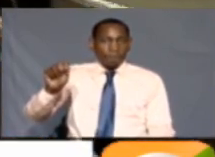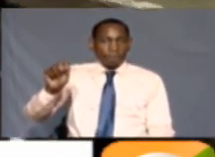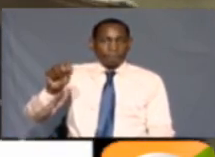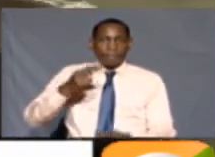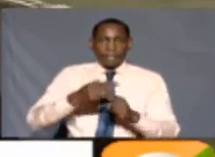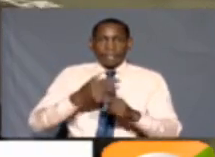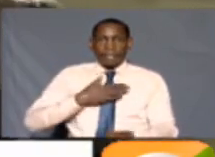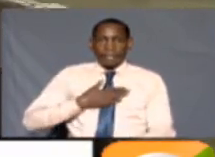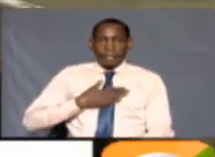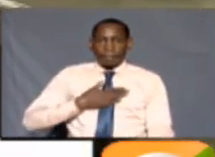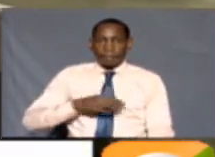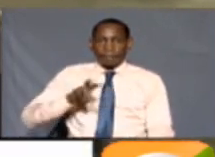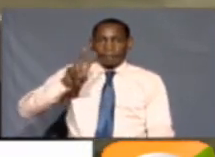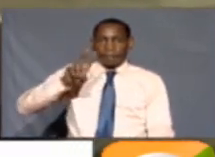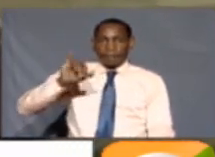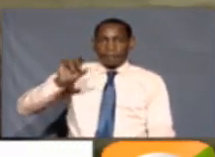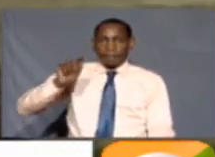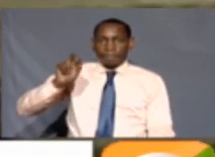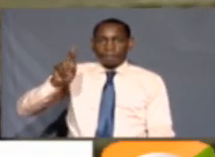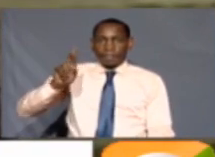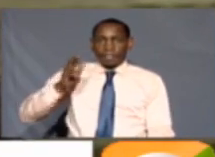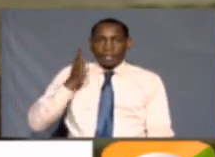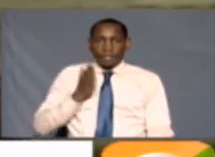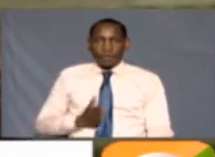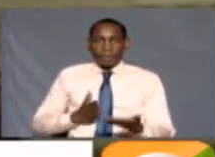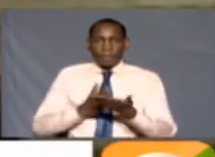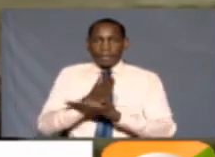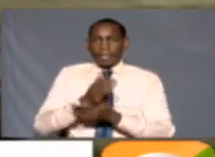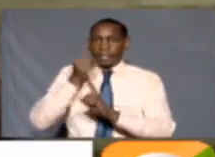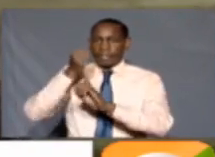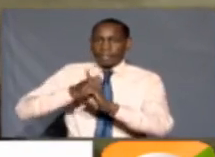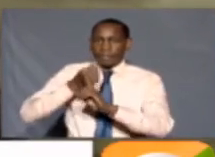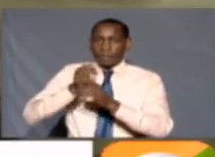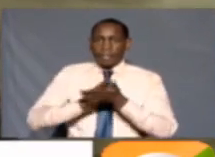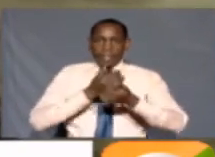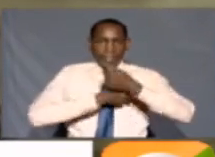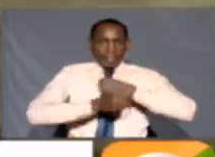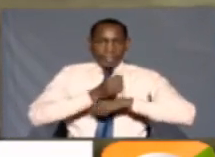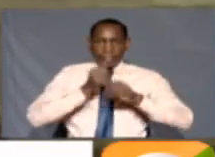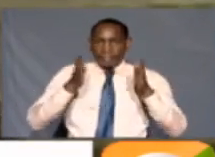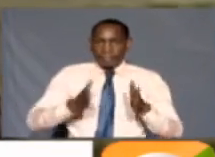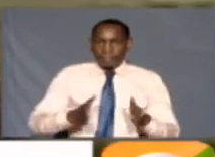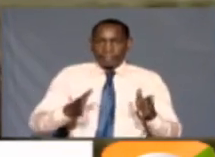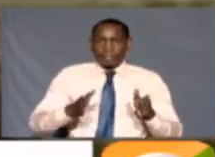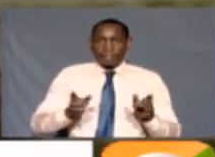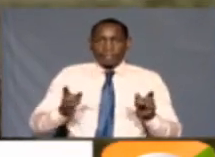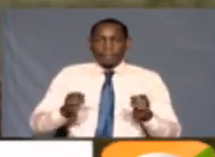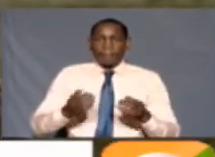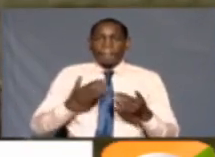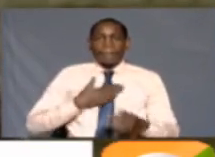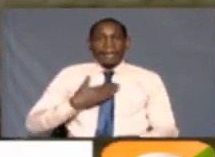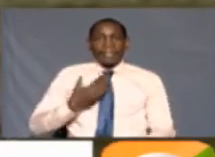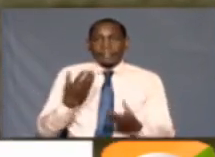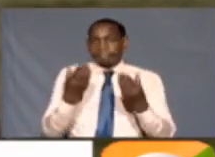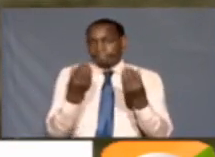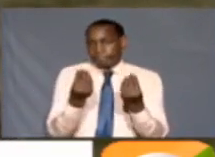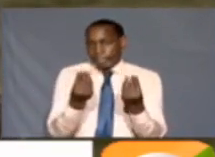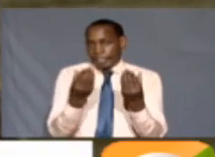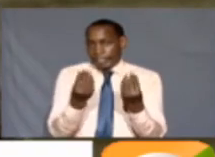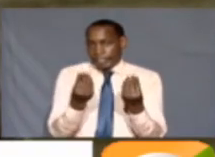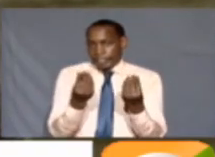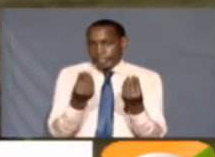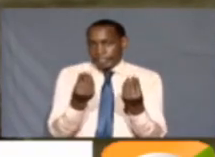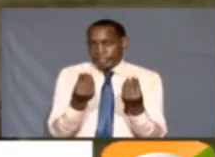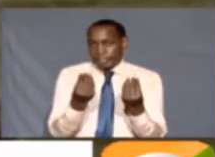My name is Victor Ward. A human rights defender and also an activist. Mine is very simple. So